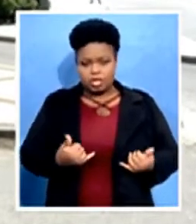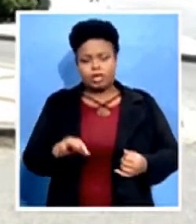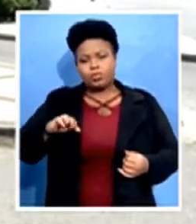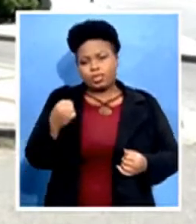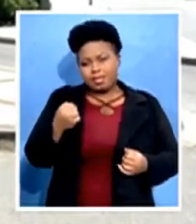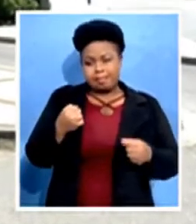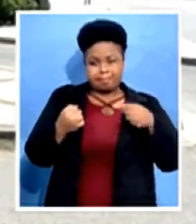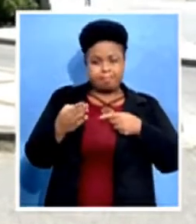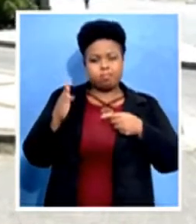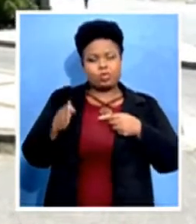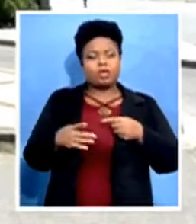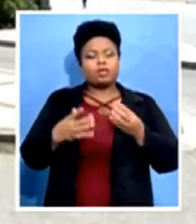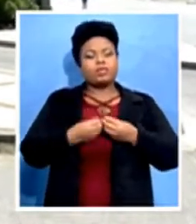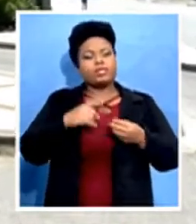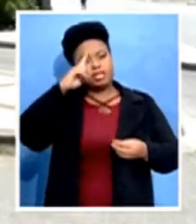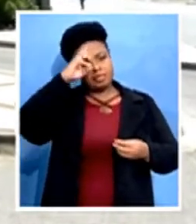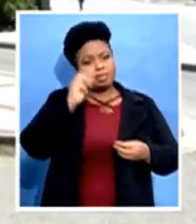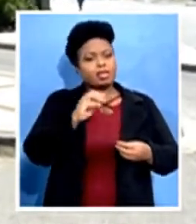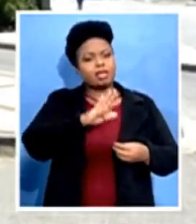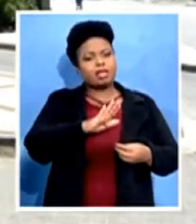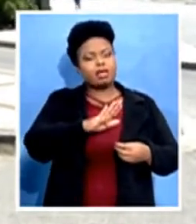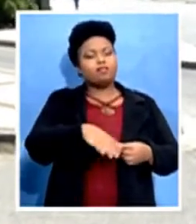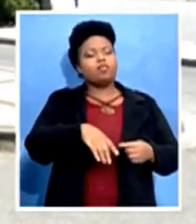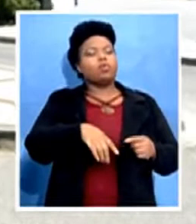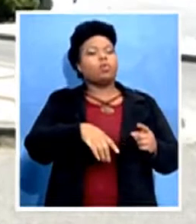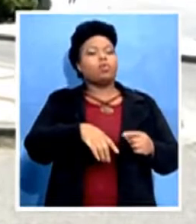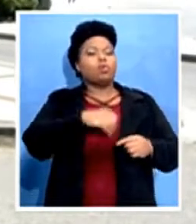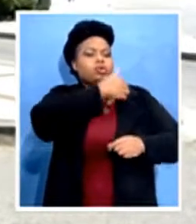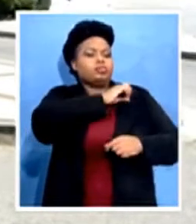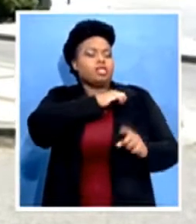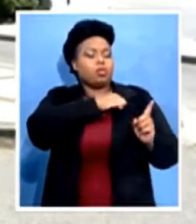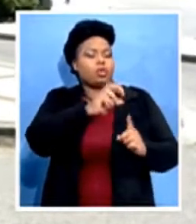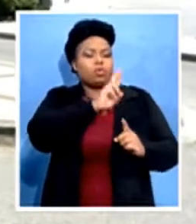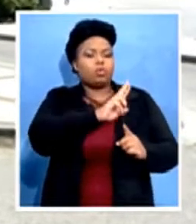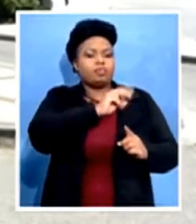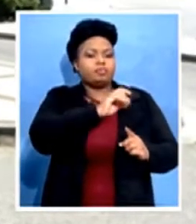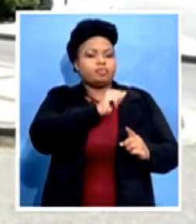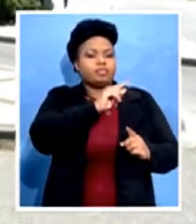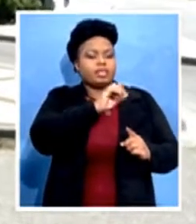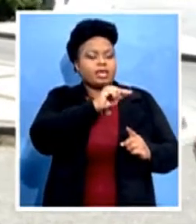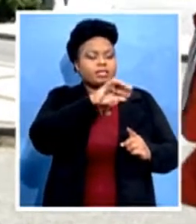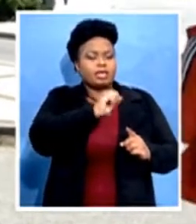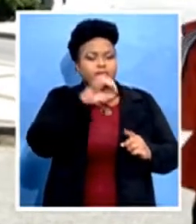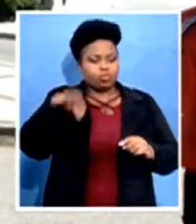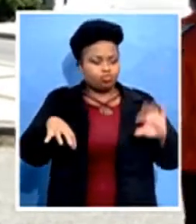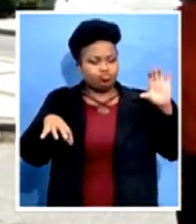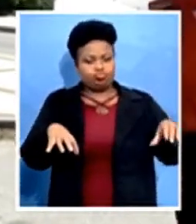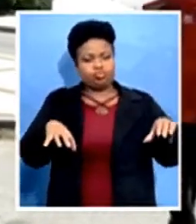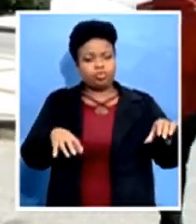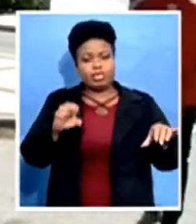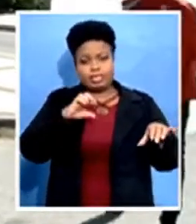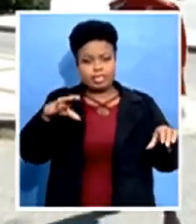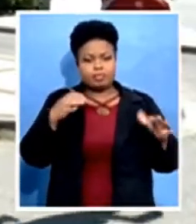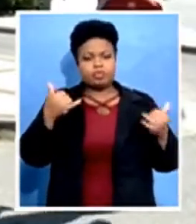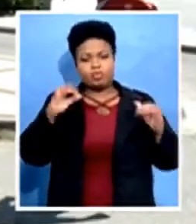in Mthatha. So those are the two vaccine sites in the Eastern Cape. So this afternoon we'll see the vaccine arriving, and we have heard from